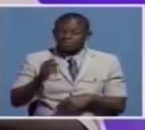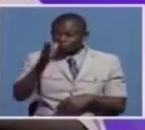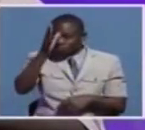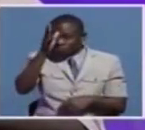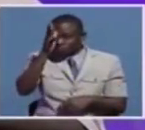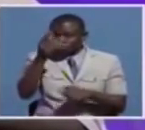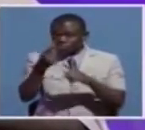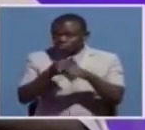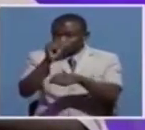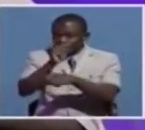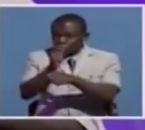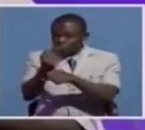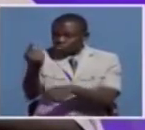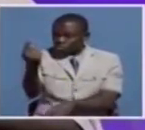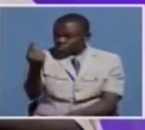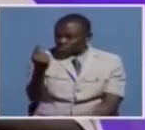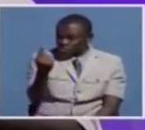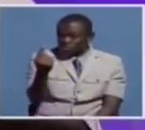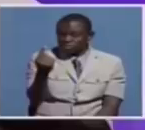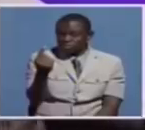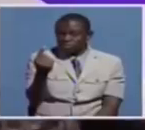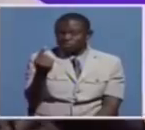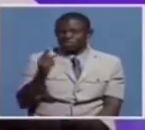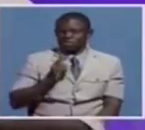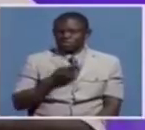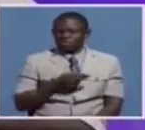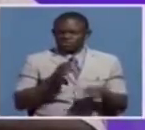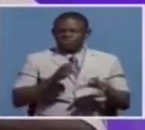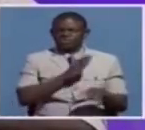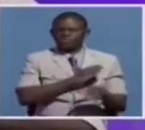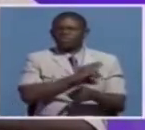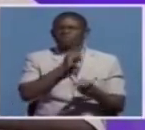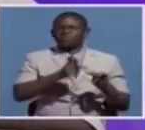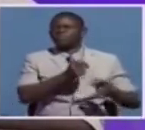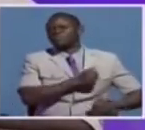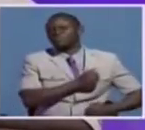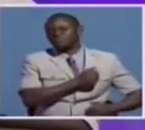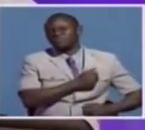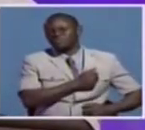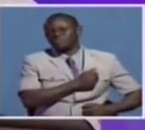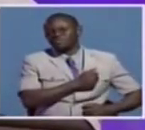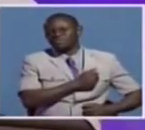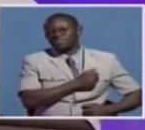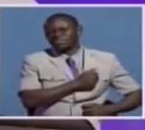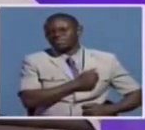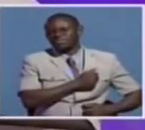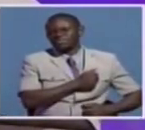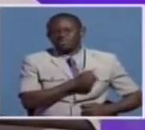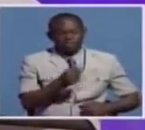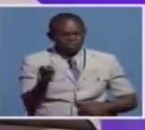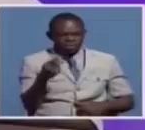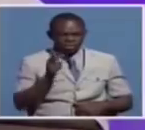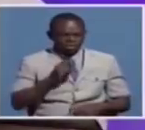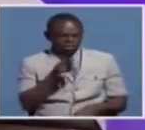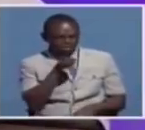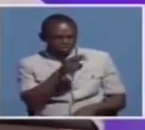heard that he was coming, we'd run downstairs and stand at the front door, and then we pretend we were soldiers and we salute him as he was coming in.